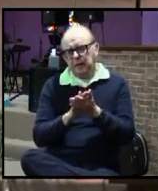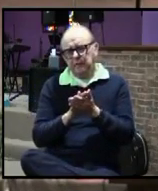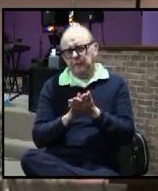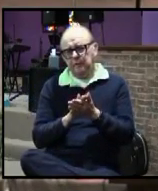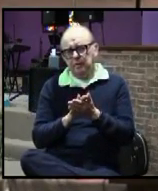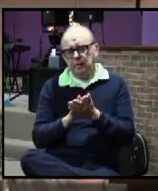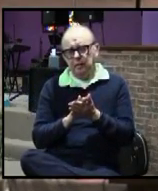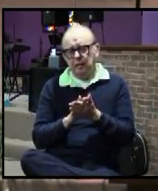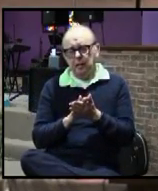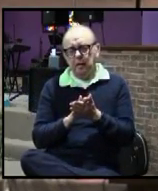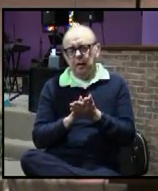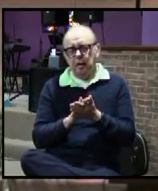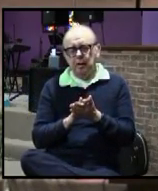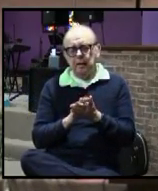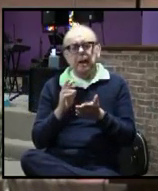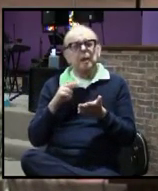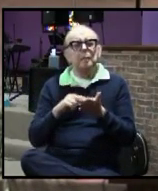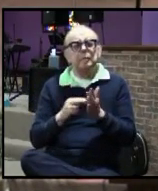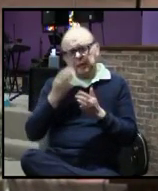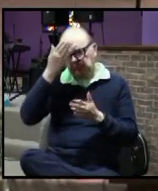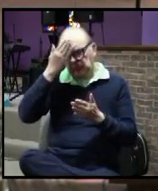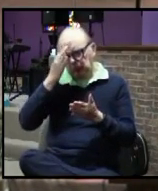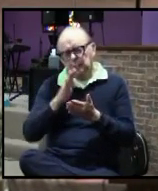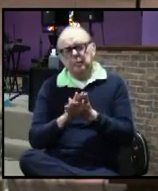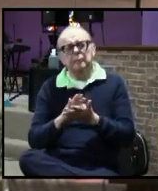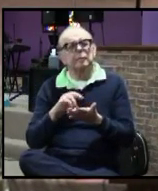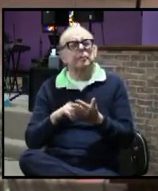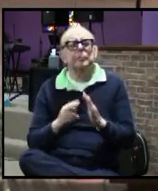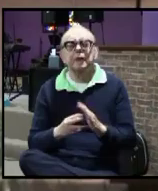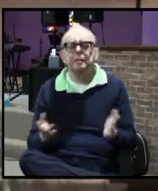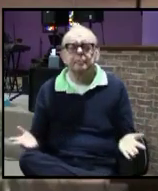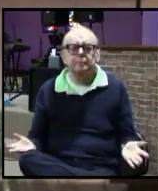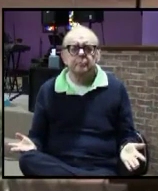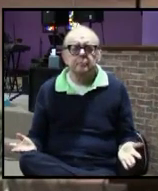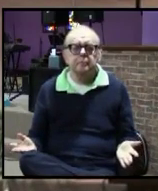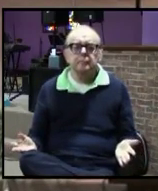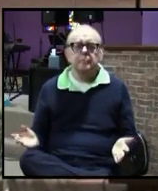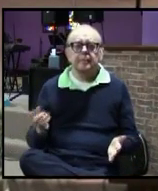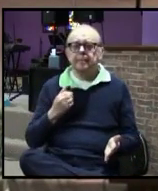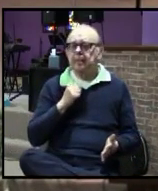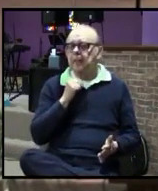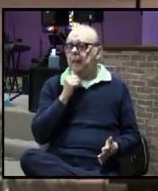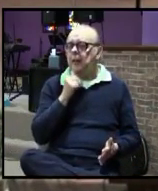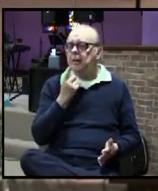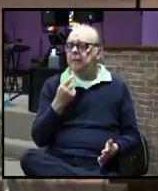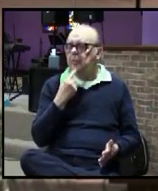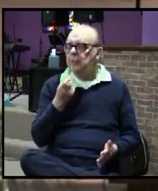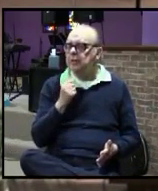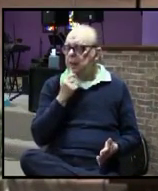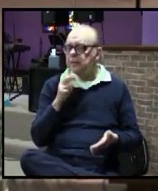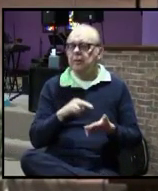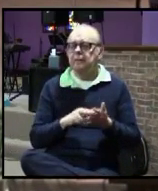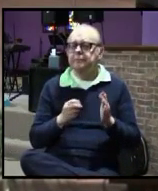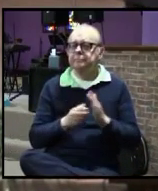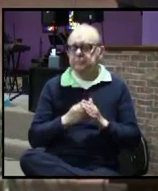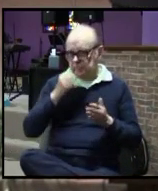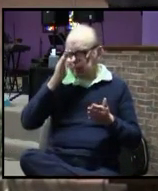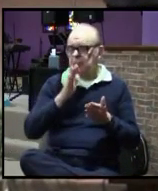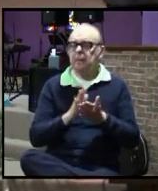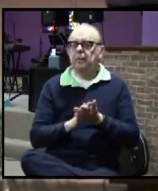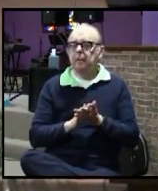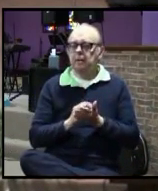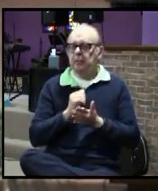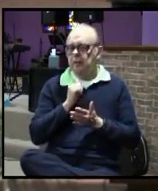Believe. And what does it mean to believe? Well, let me tell you what it's not.